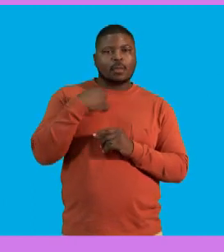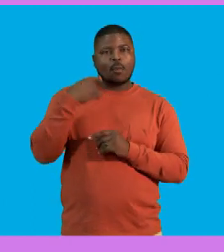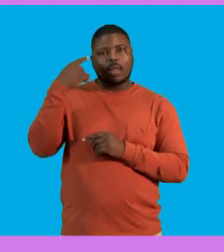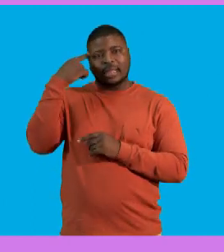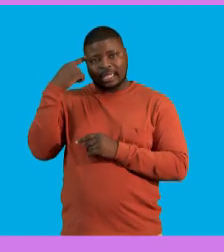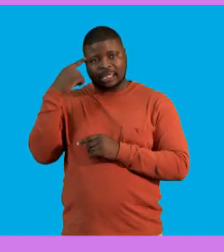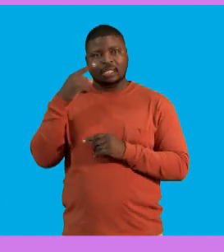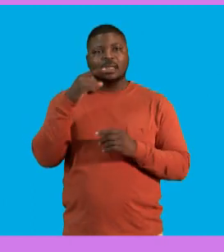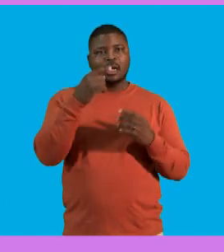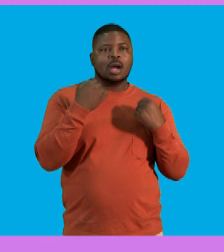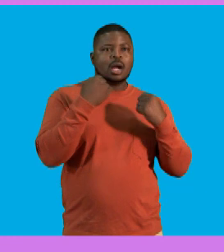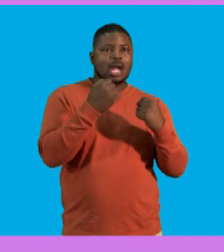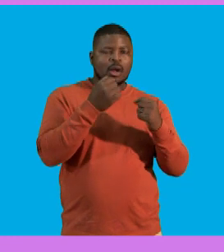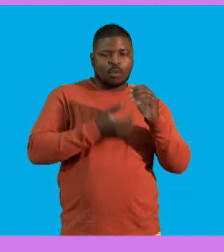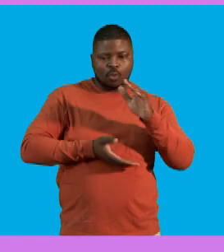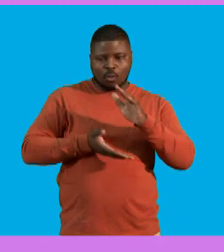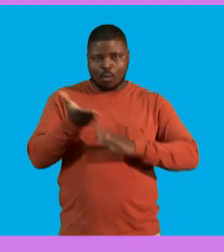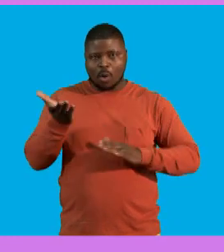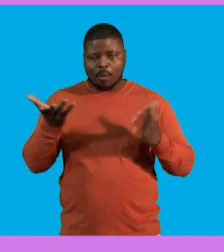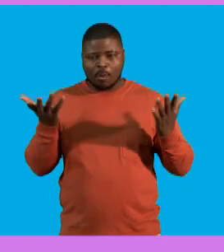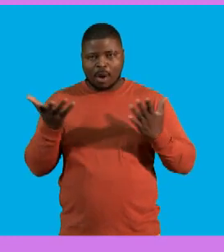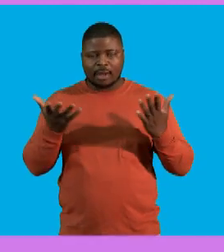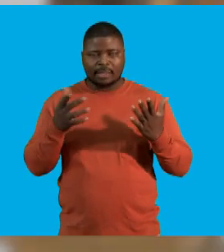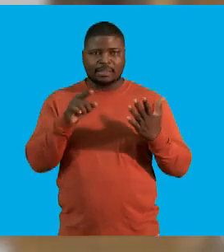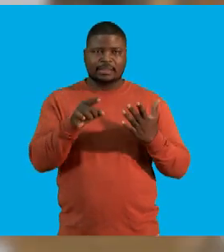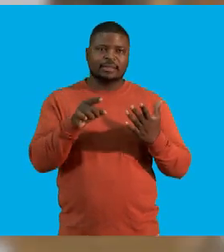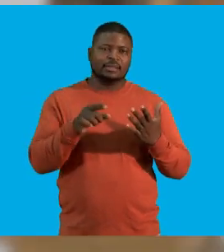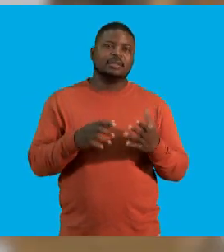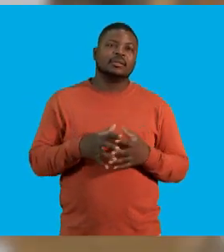area do you think the cars were traveling through?